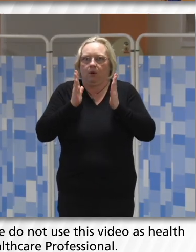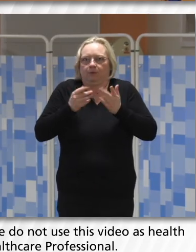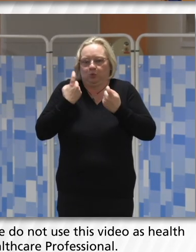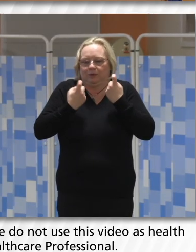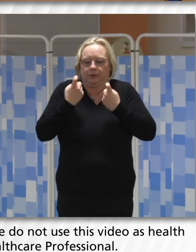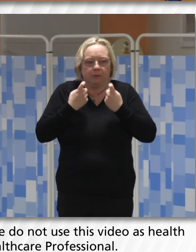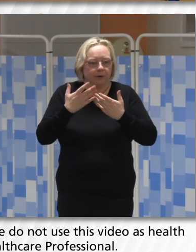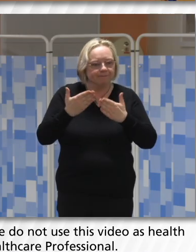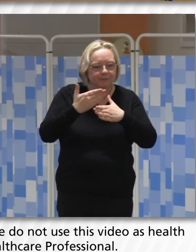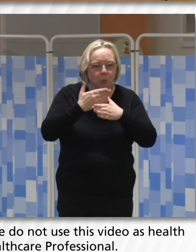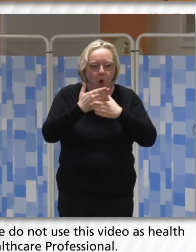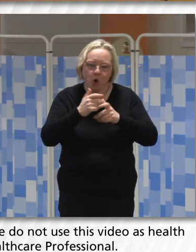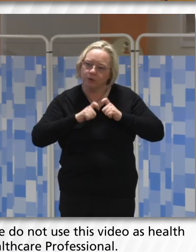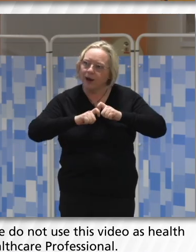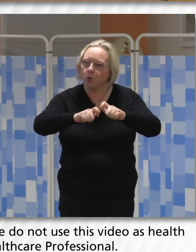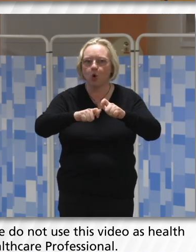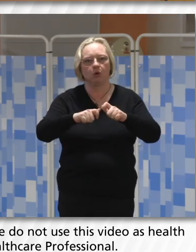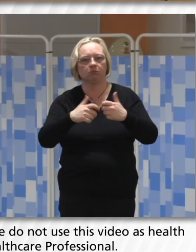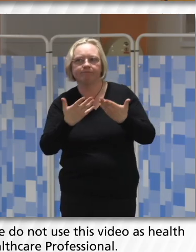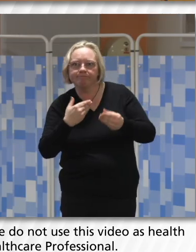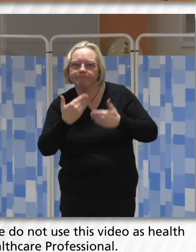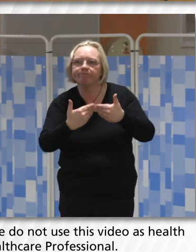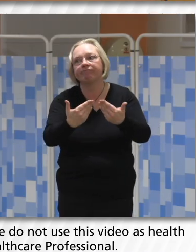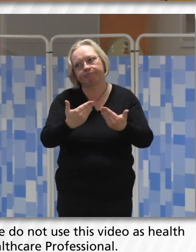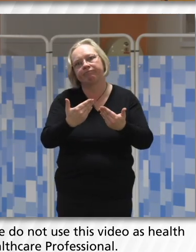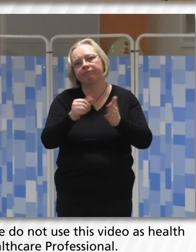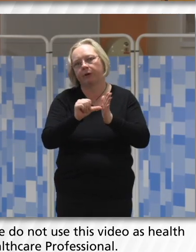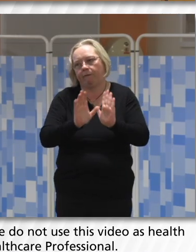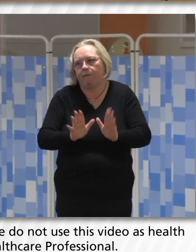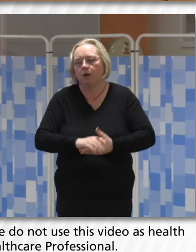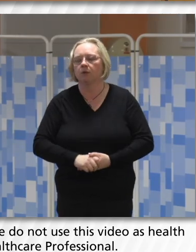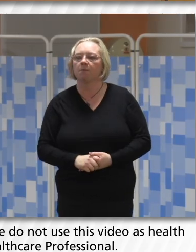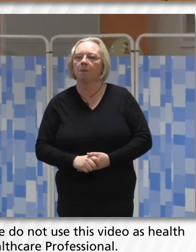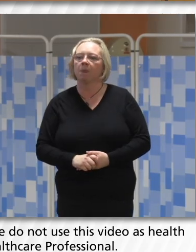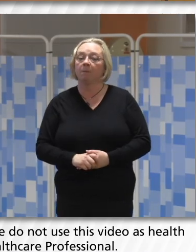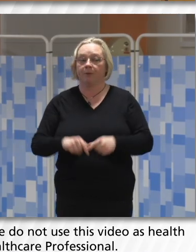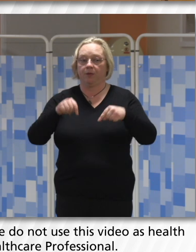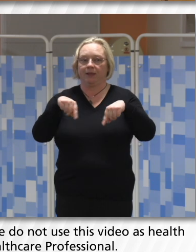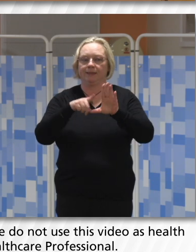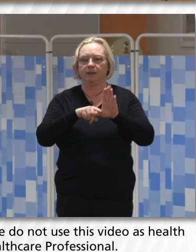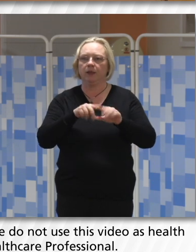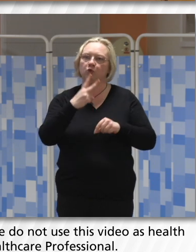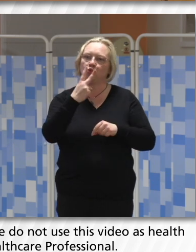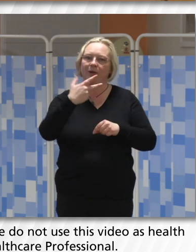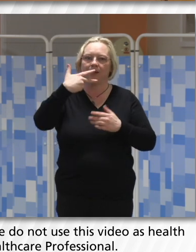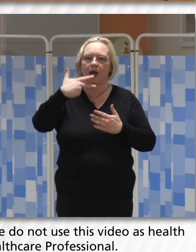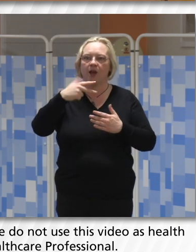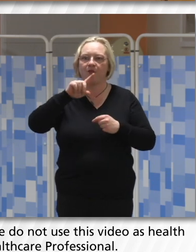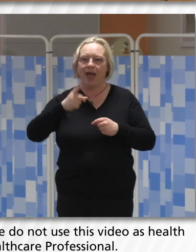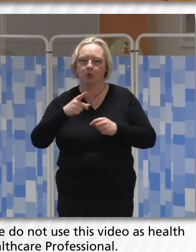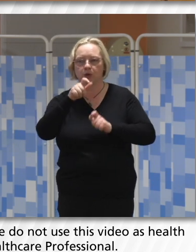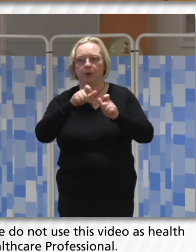jobs. So this year, about 28,000 people will be diagnosed